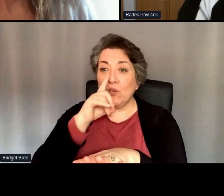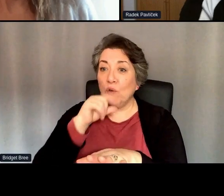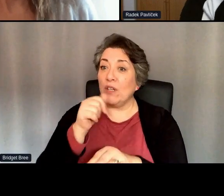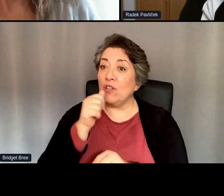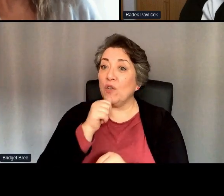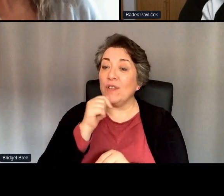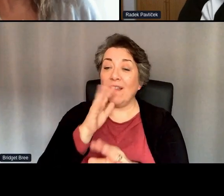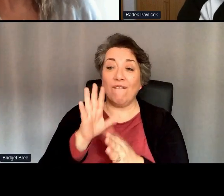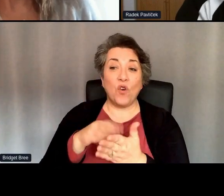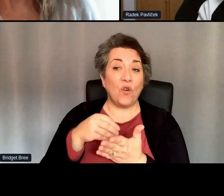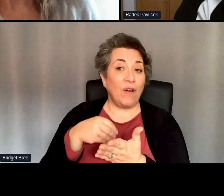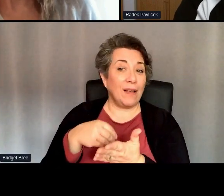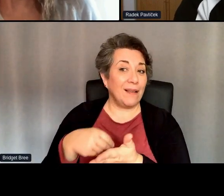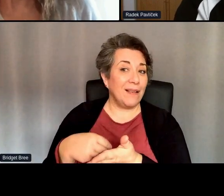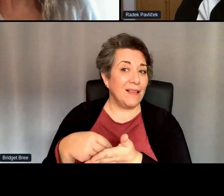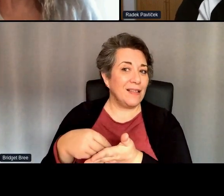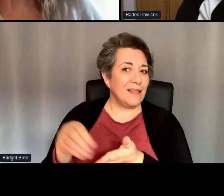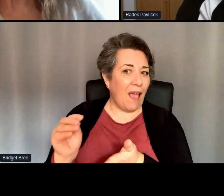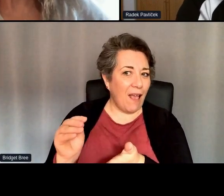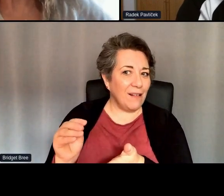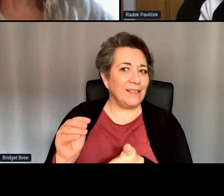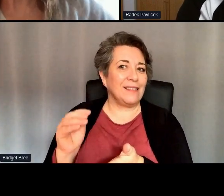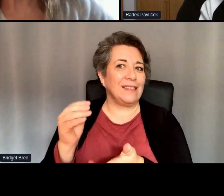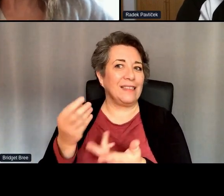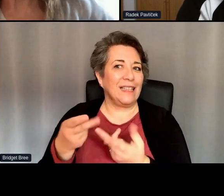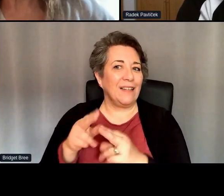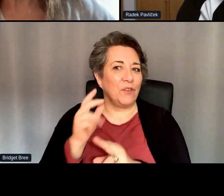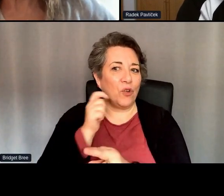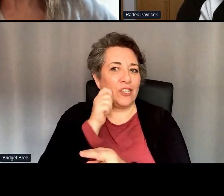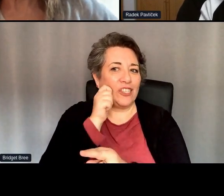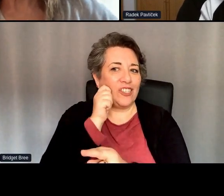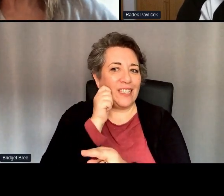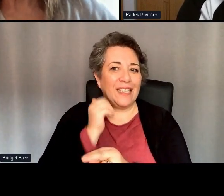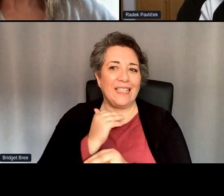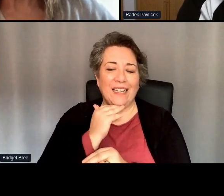cheeky enough and know how to move around in such circumstances, because you have access